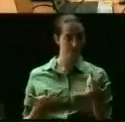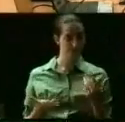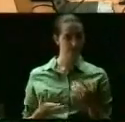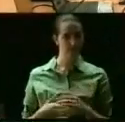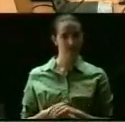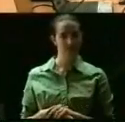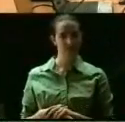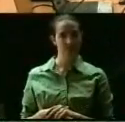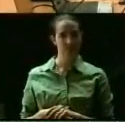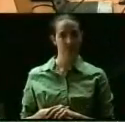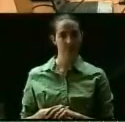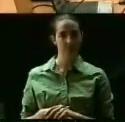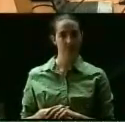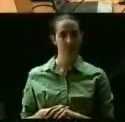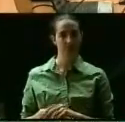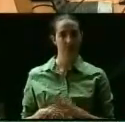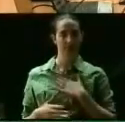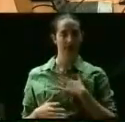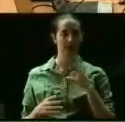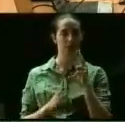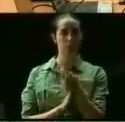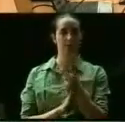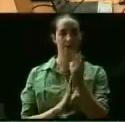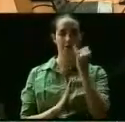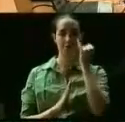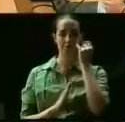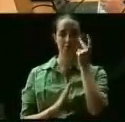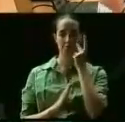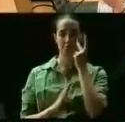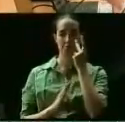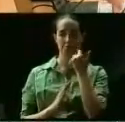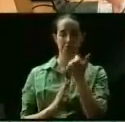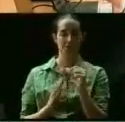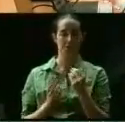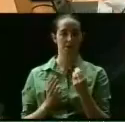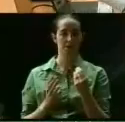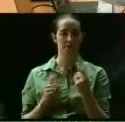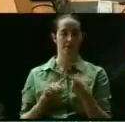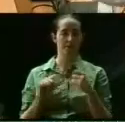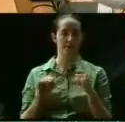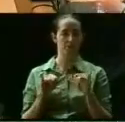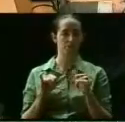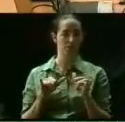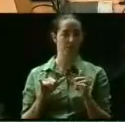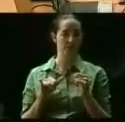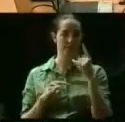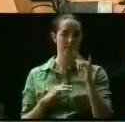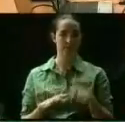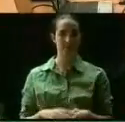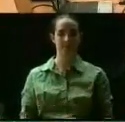So I'm going to reserve the remaining 2 minutes I have to see if there's any rebuttal coming from engineering on this.